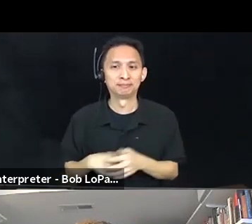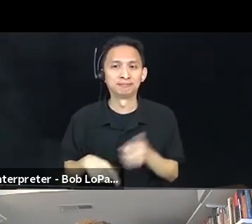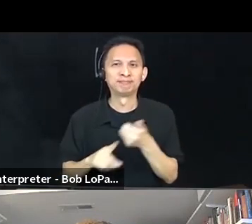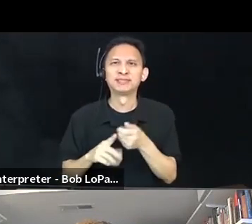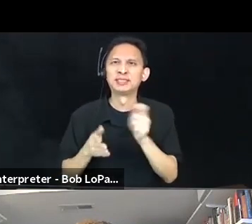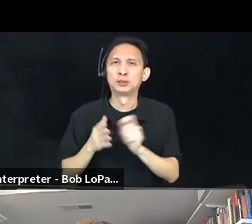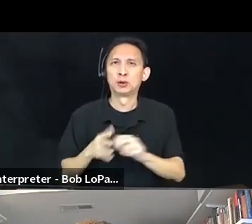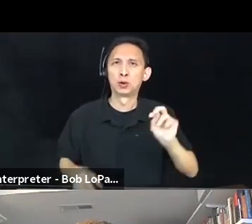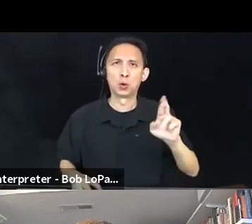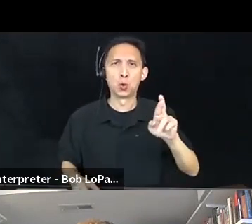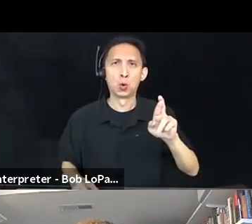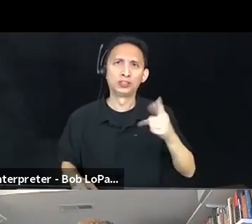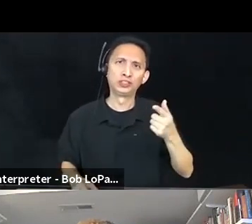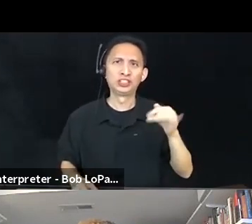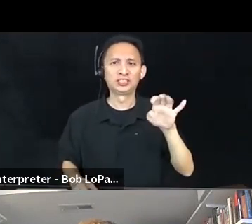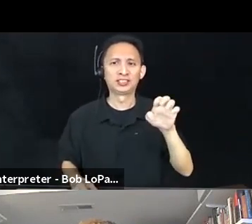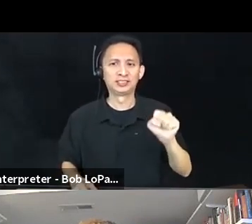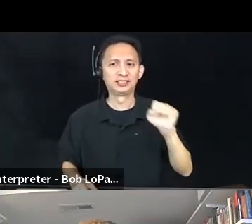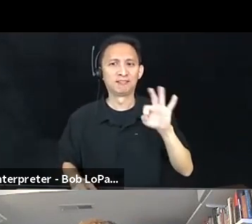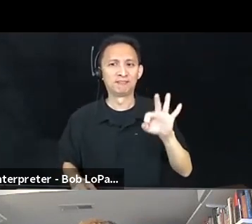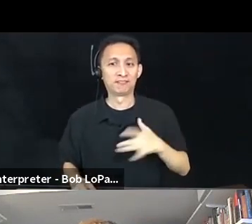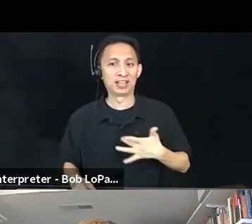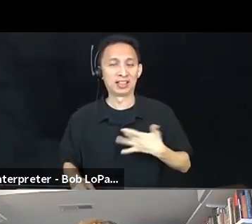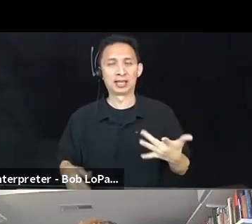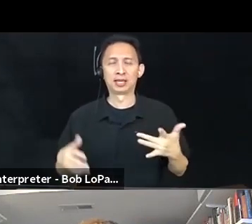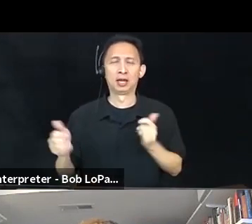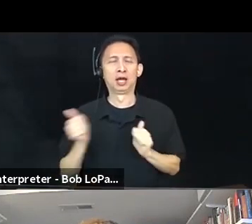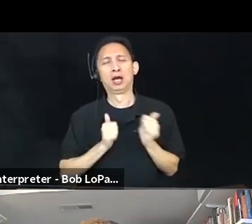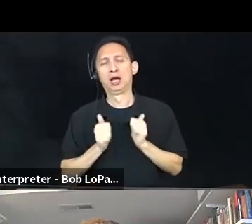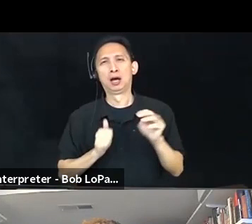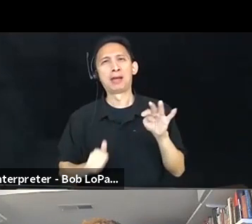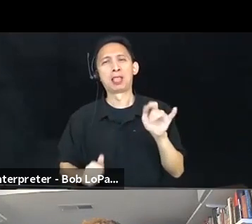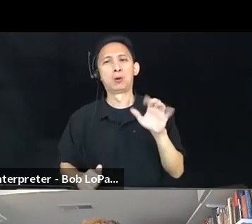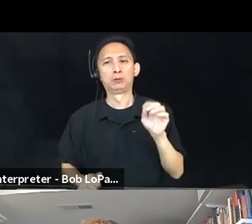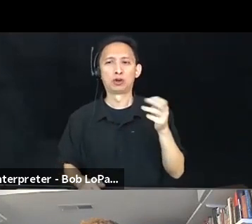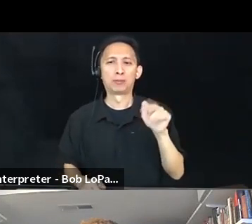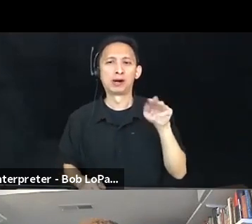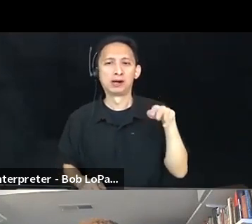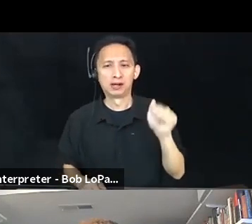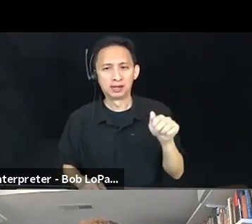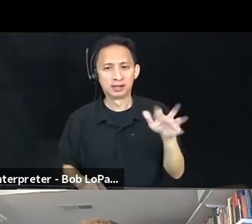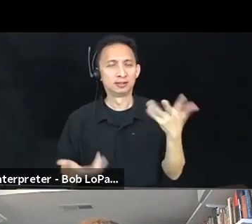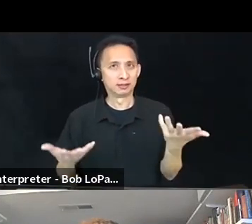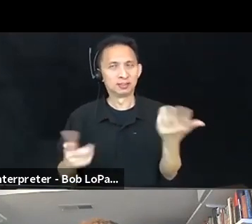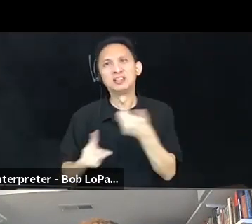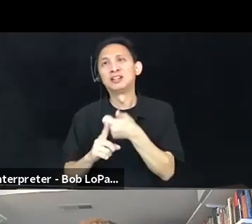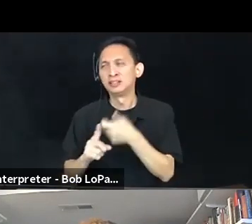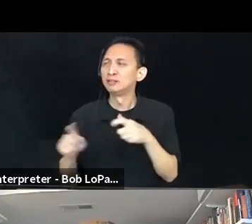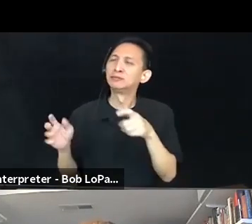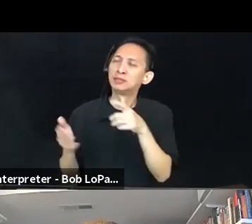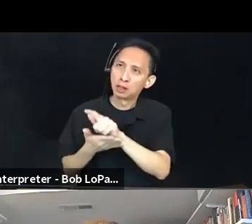of Feeling, Melodrama and the Politics of Freedom. She's involved in the editing of more journals than I